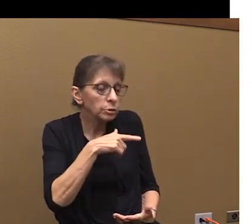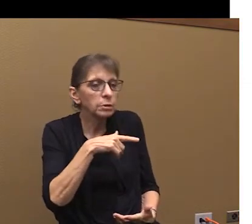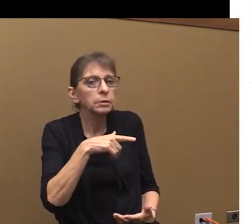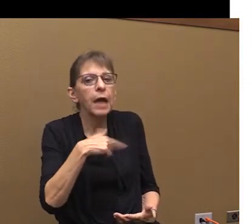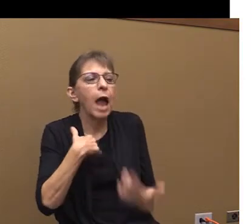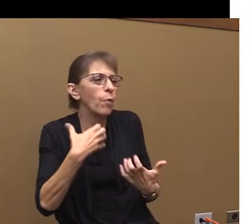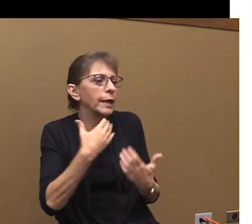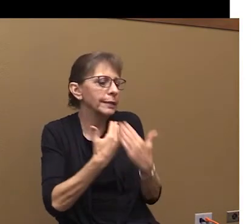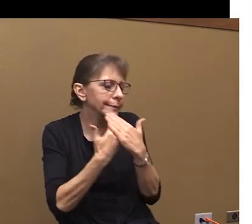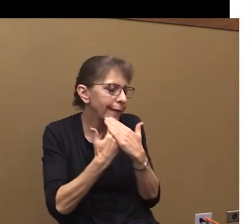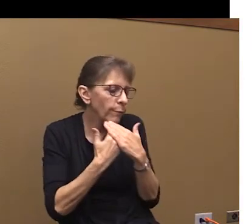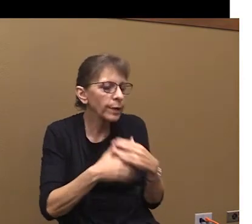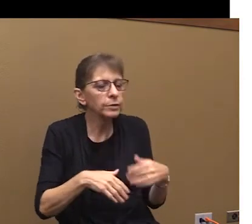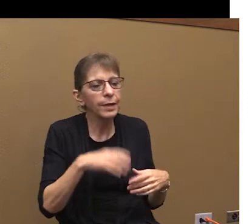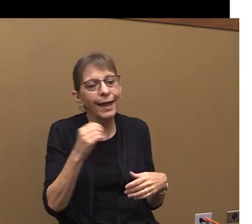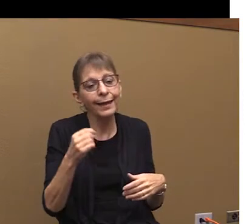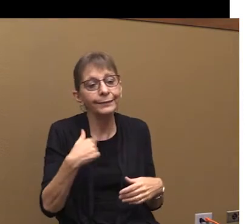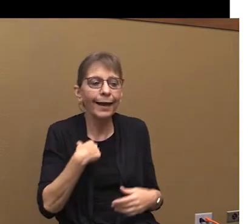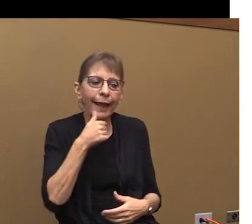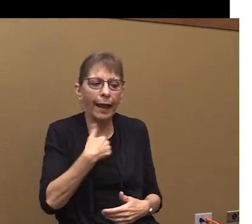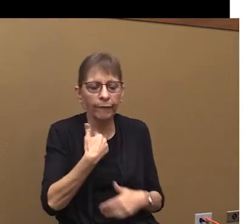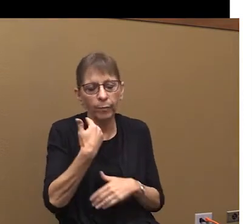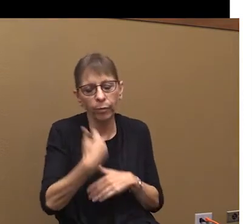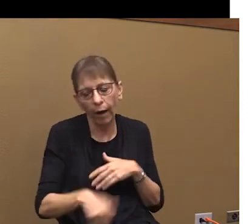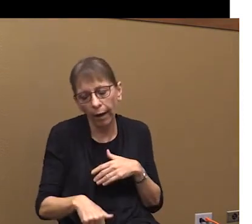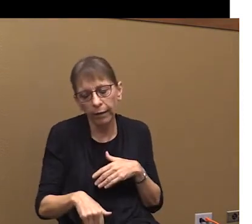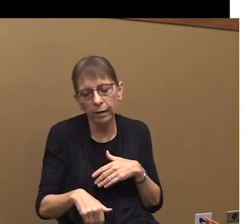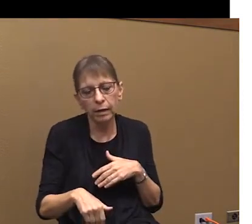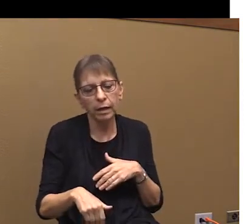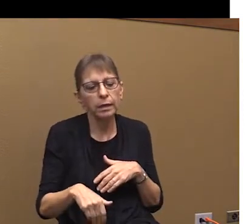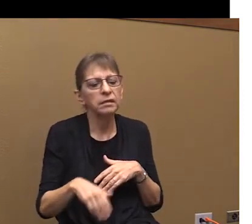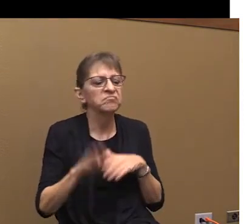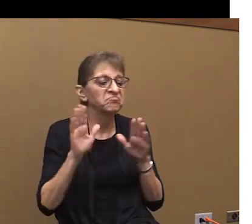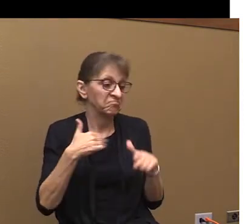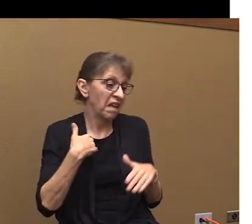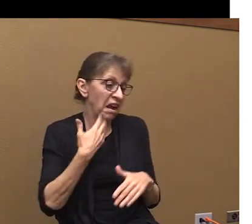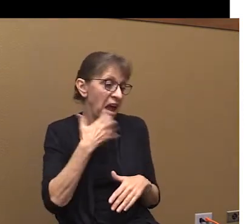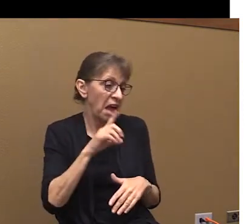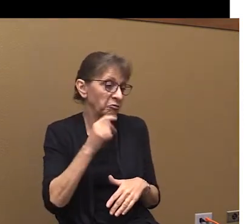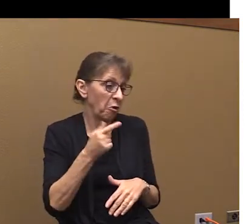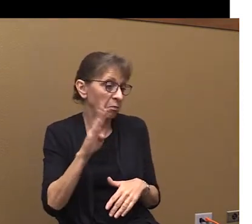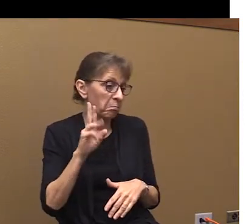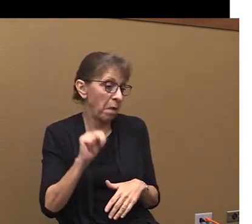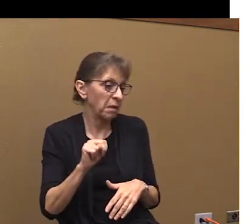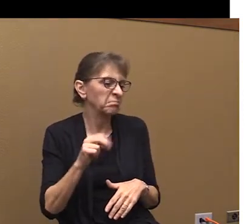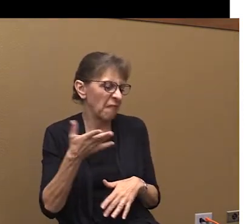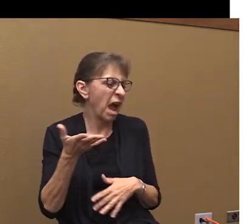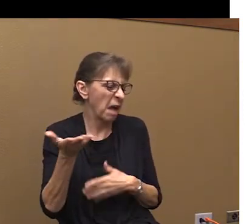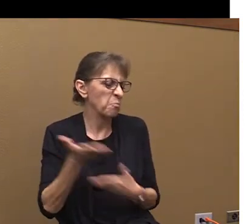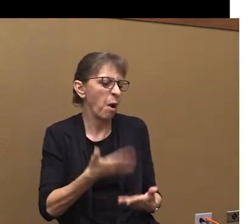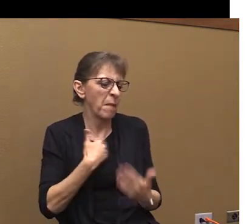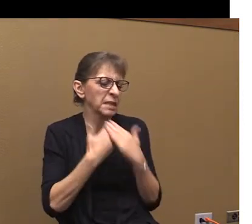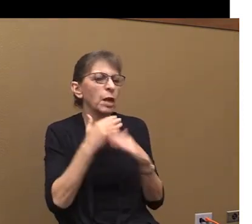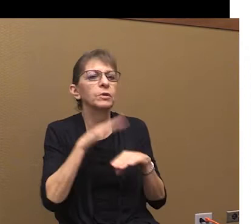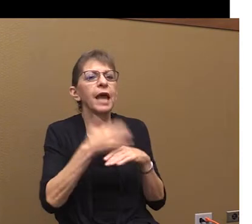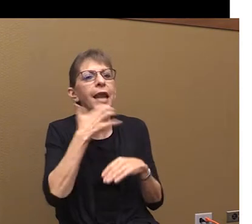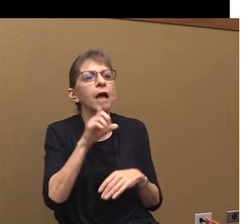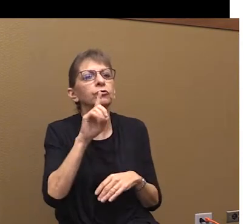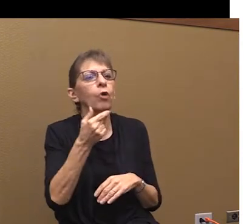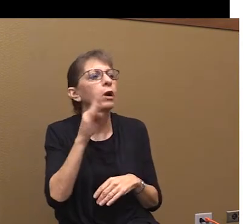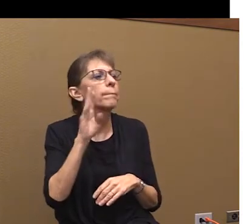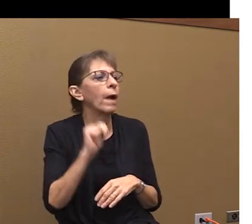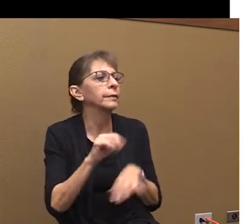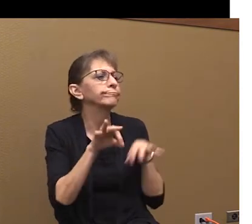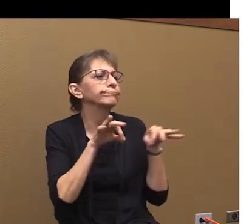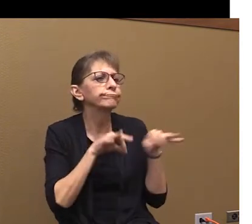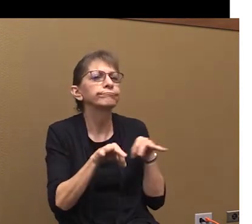like, okay, today I was going to bring my lunch. I wanted a sandwich, and I didn't have